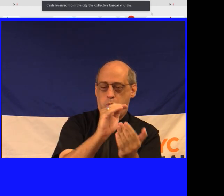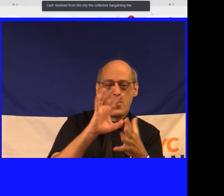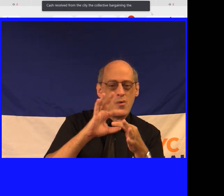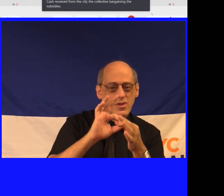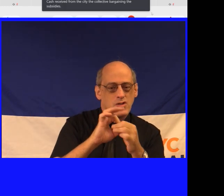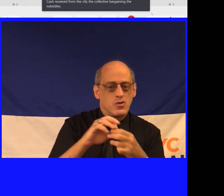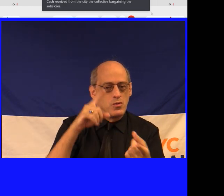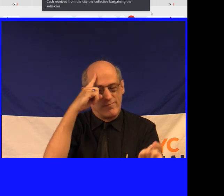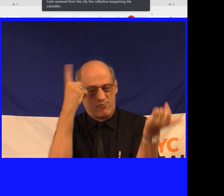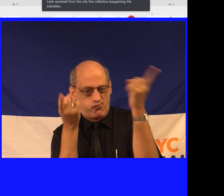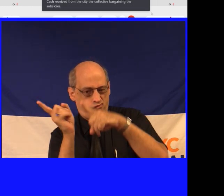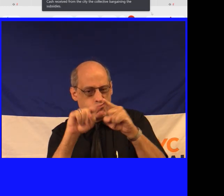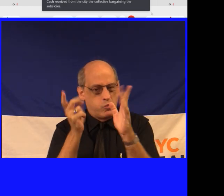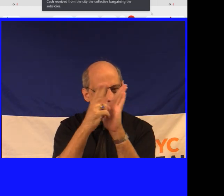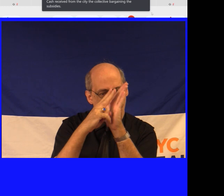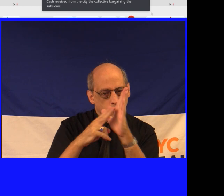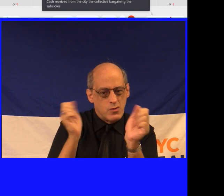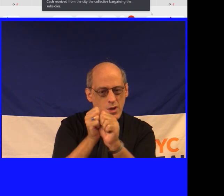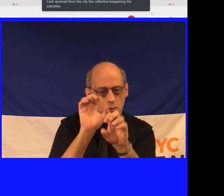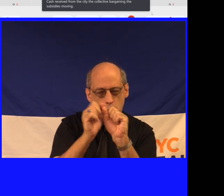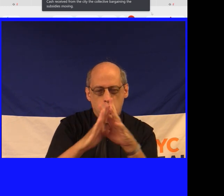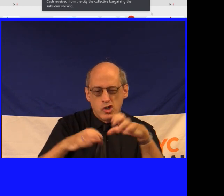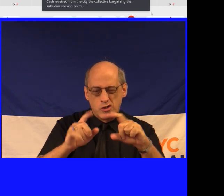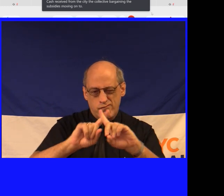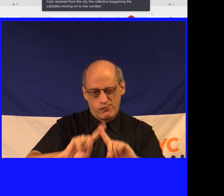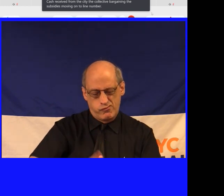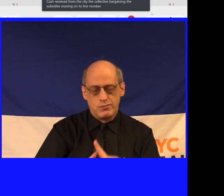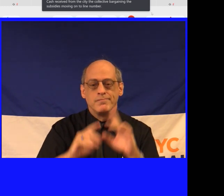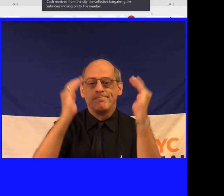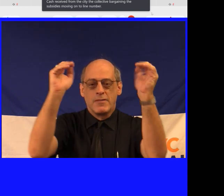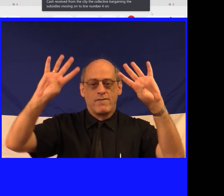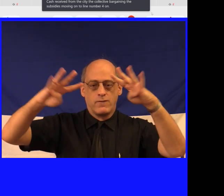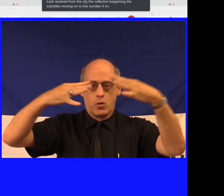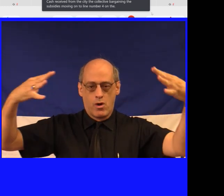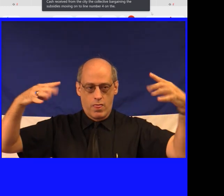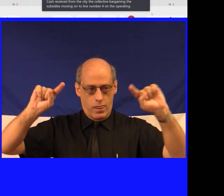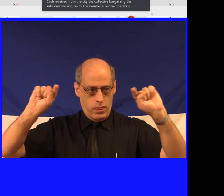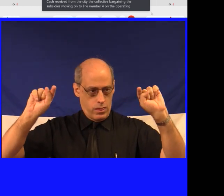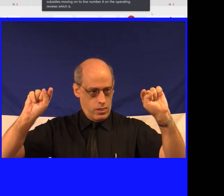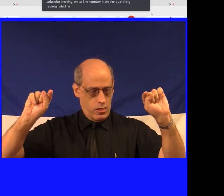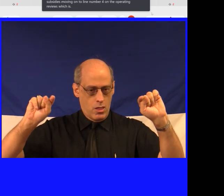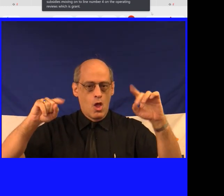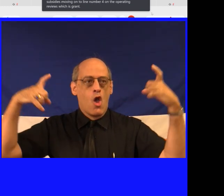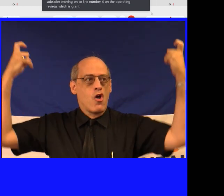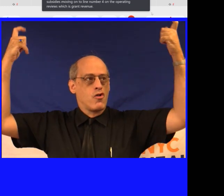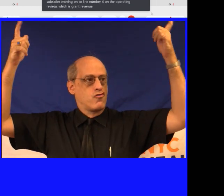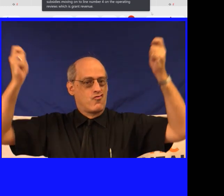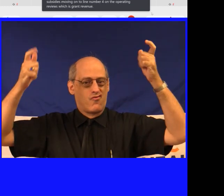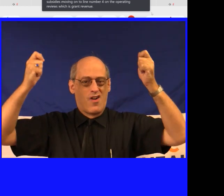subsidies. Moving on to line number 4 of the operating revenues, which is grant revenue.